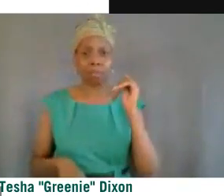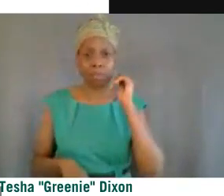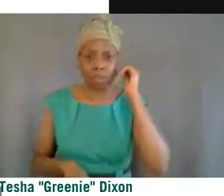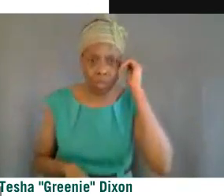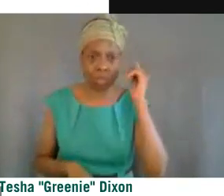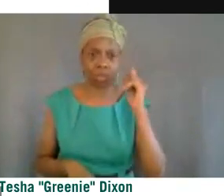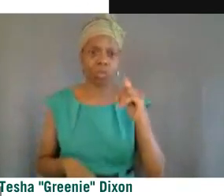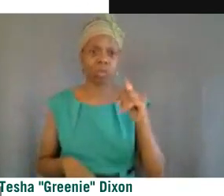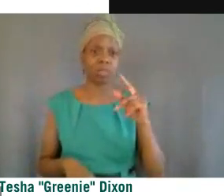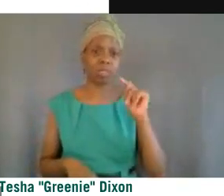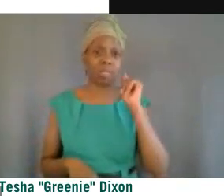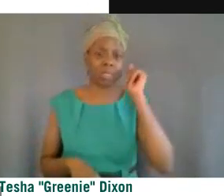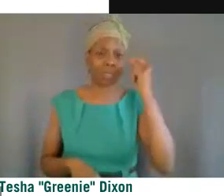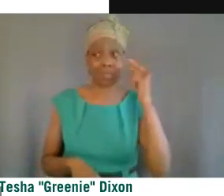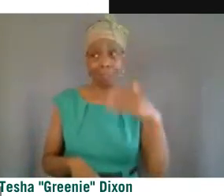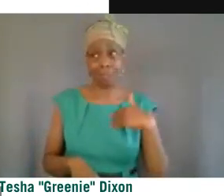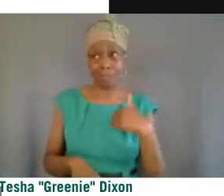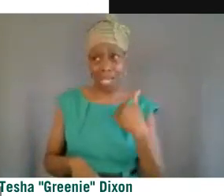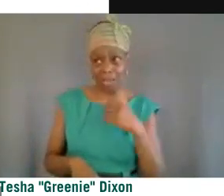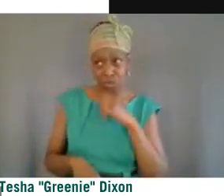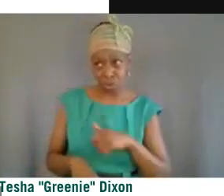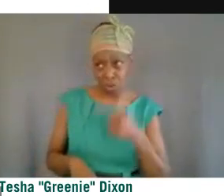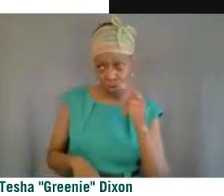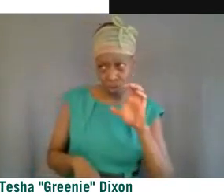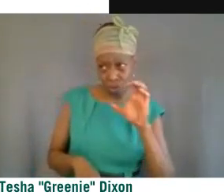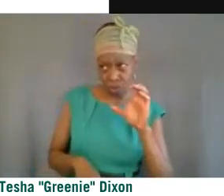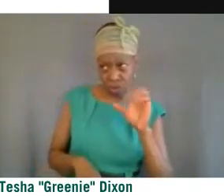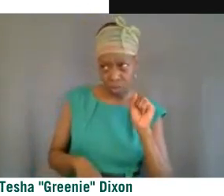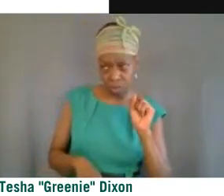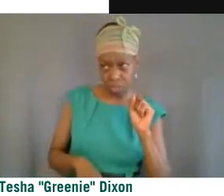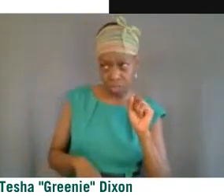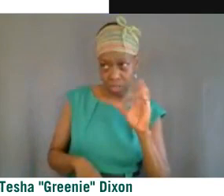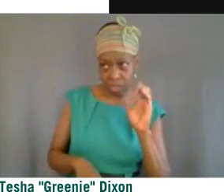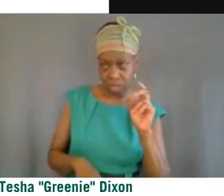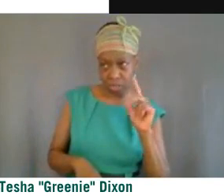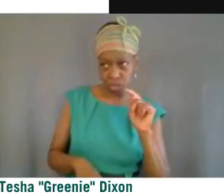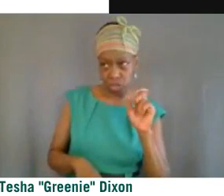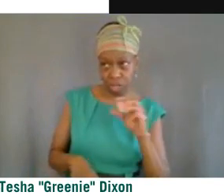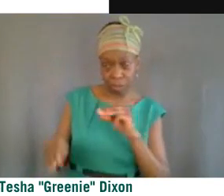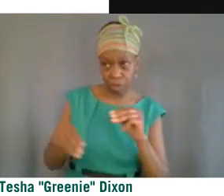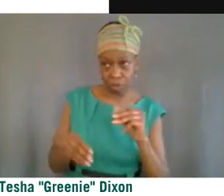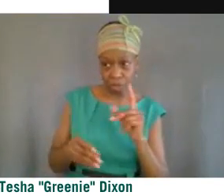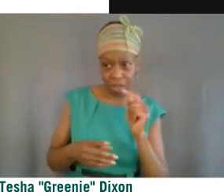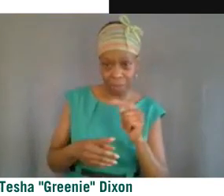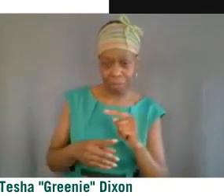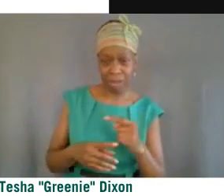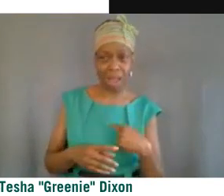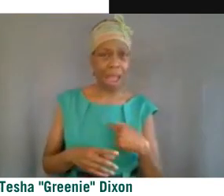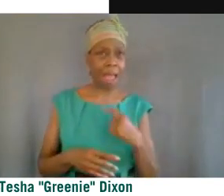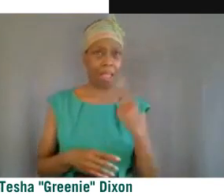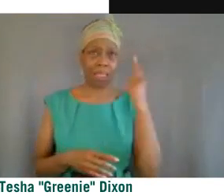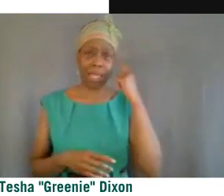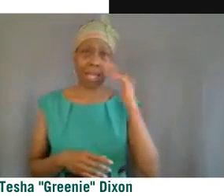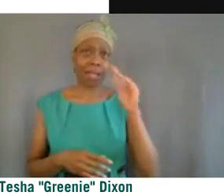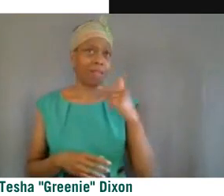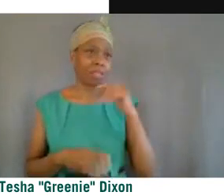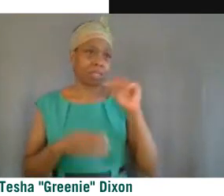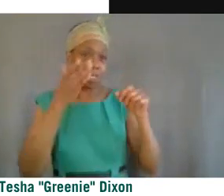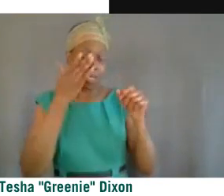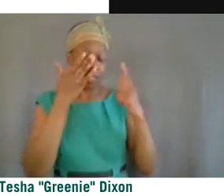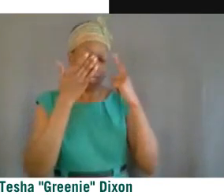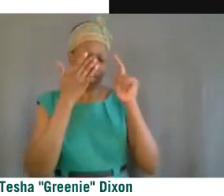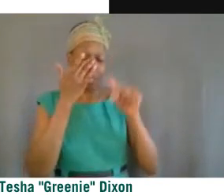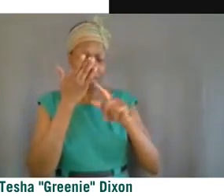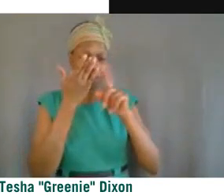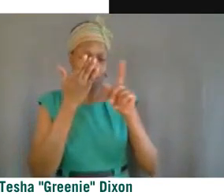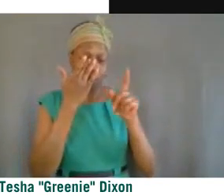am I too old for constraint-induced movement therapy? And I don't think I've ever said yes. I think that's a question where you can say, I don't